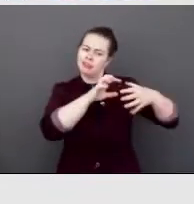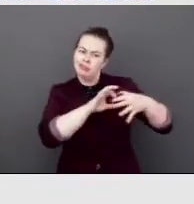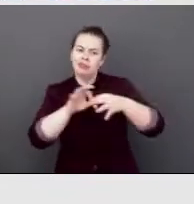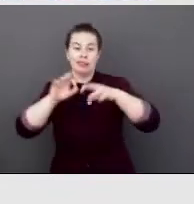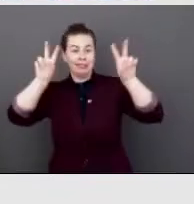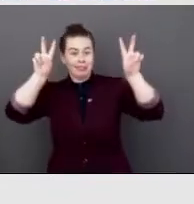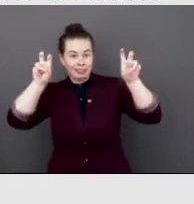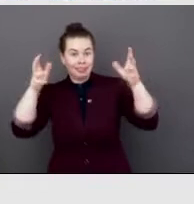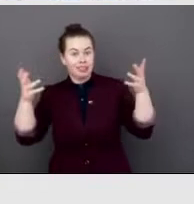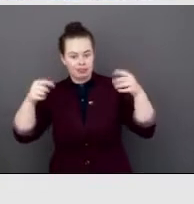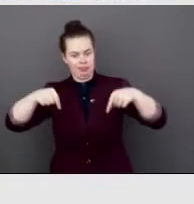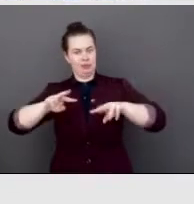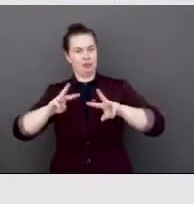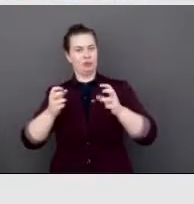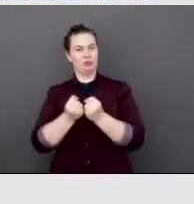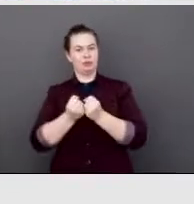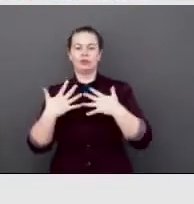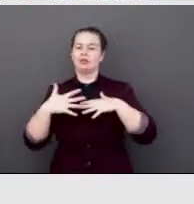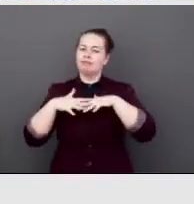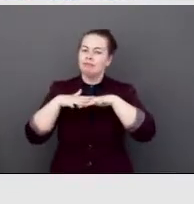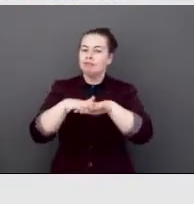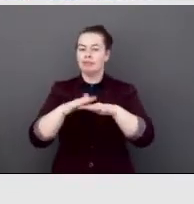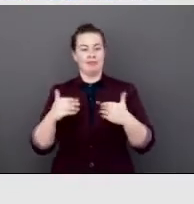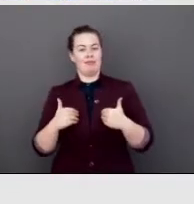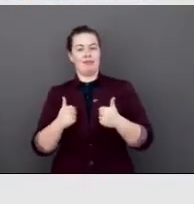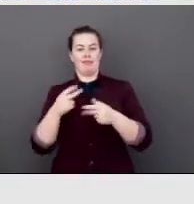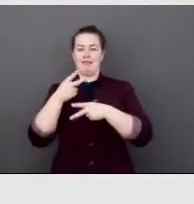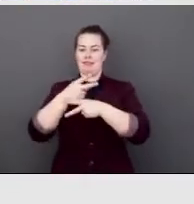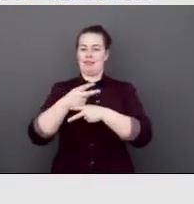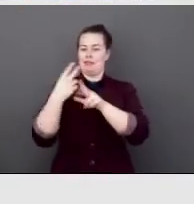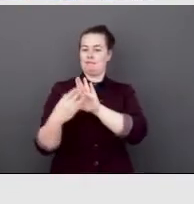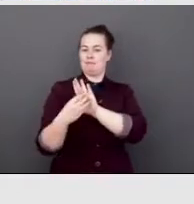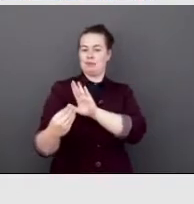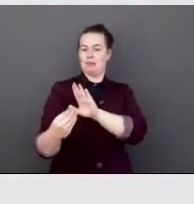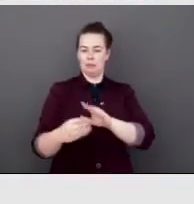of this workshop, which is on integrated care models.